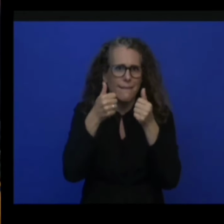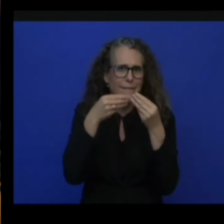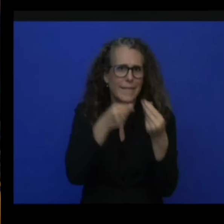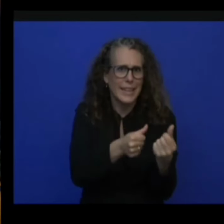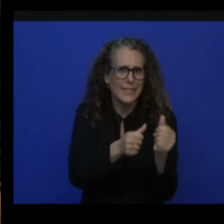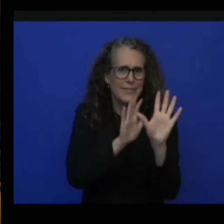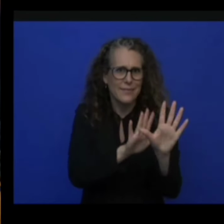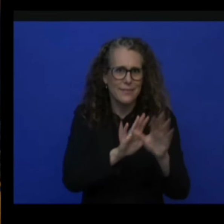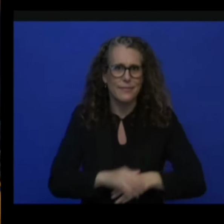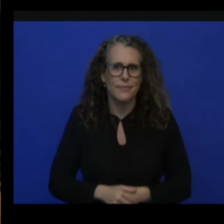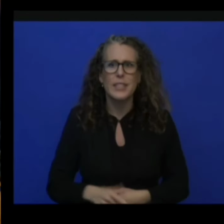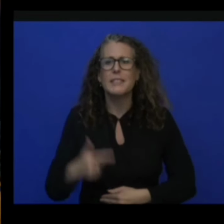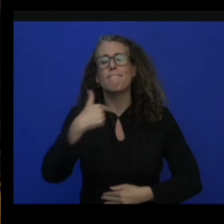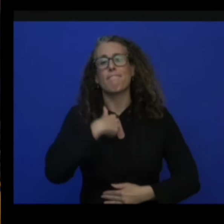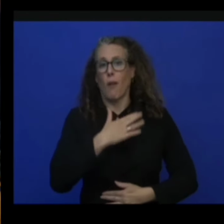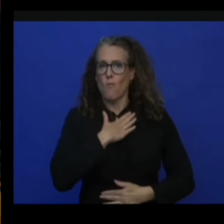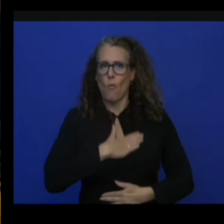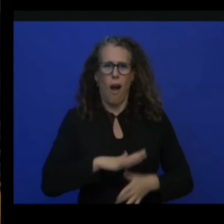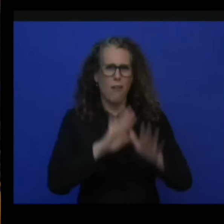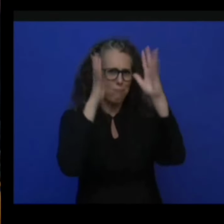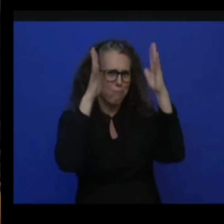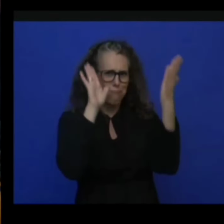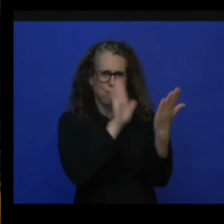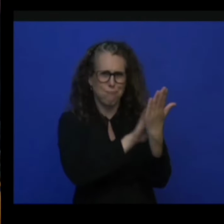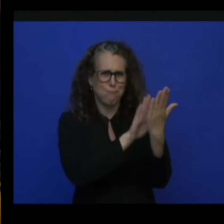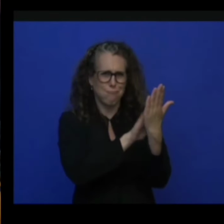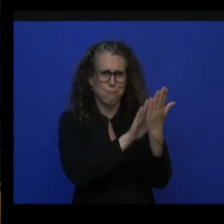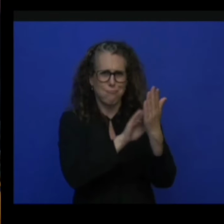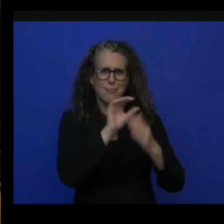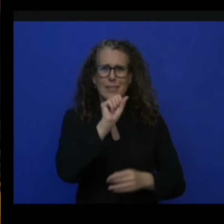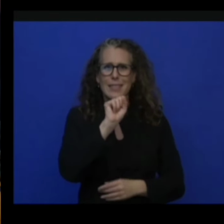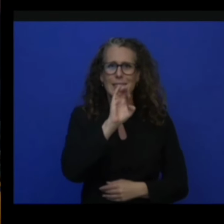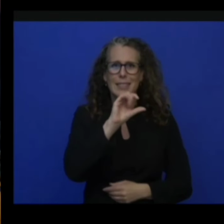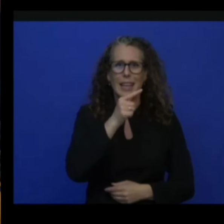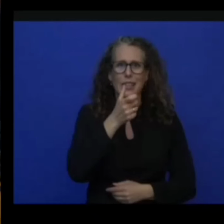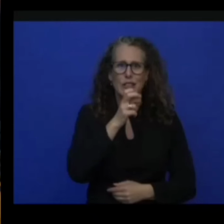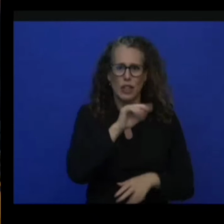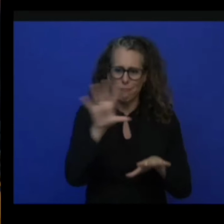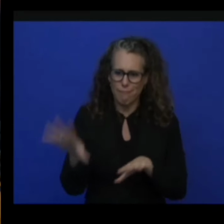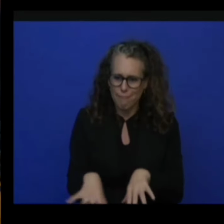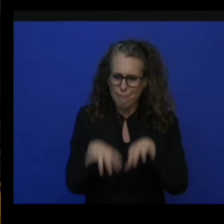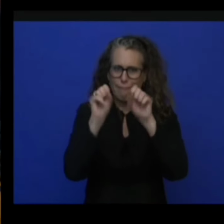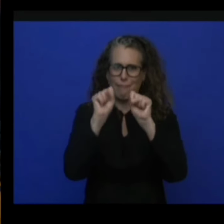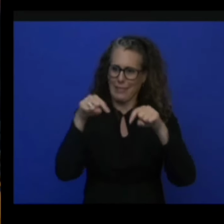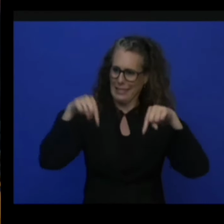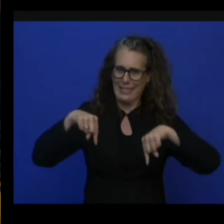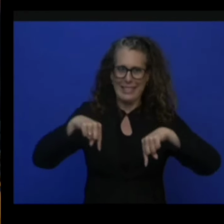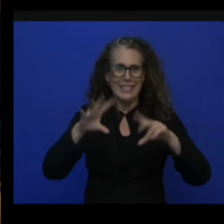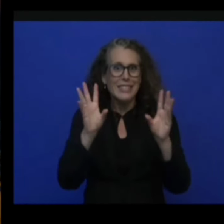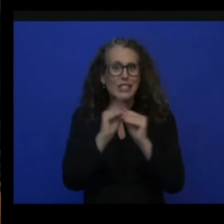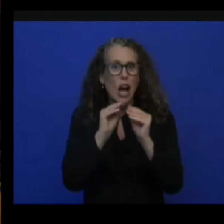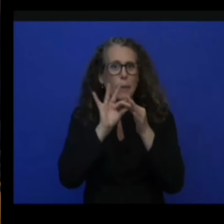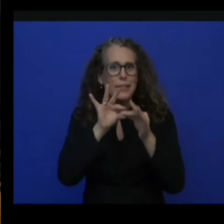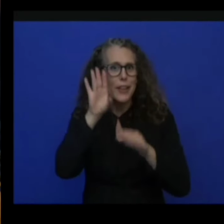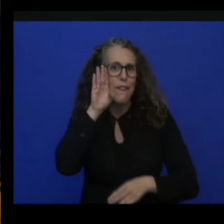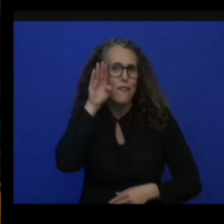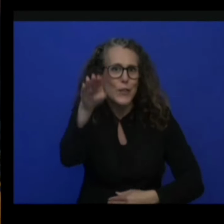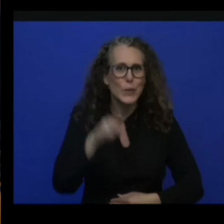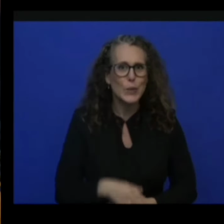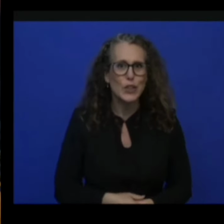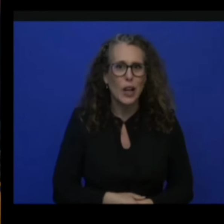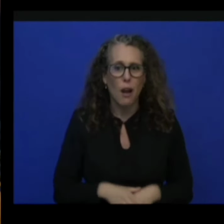General on convening the Summit of the Future, a key commitment in our common